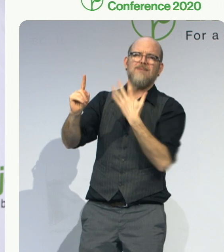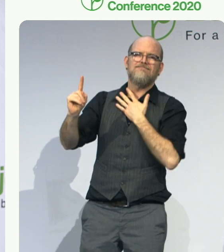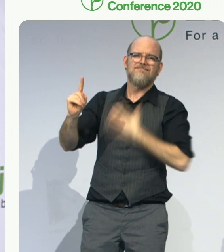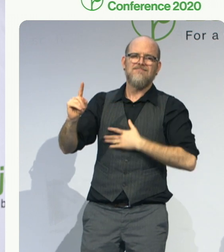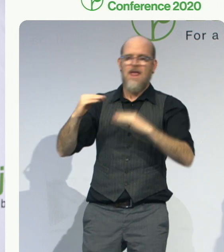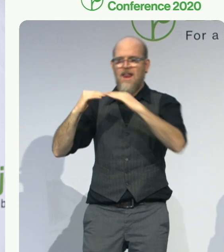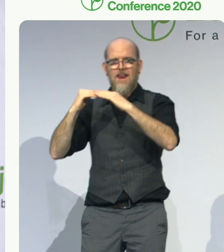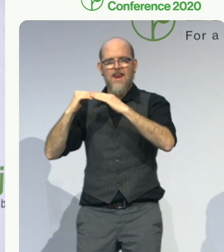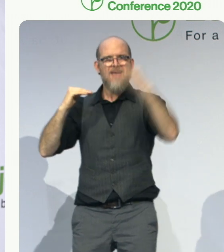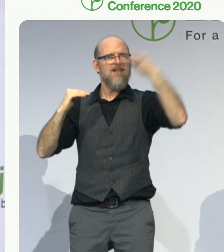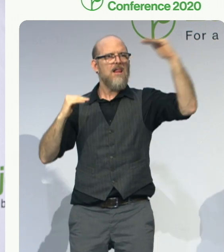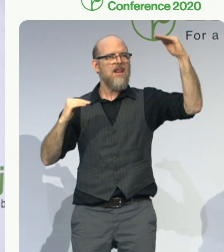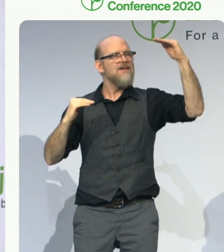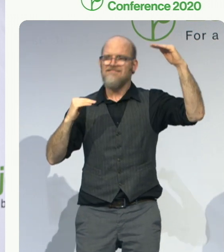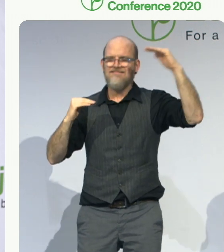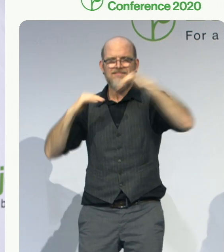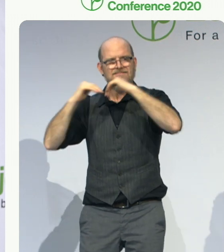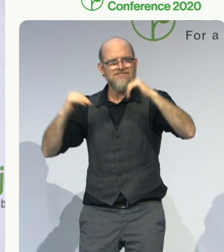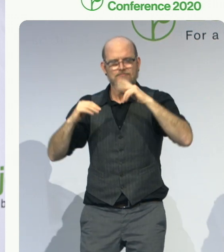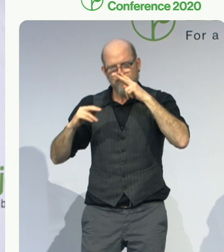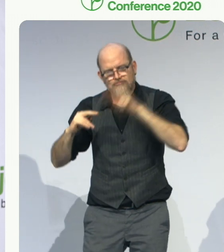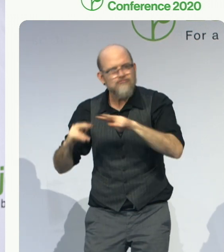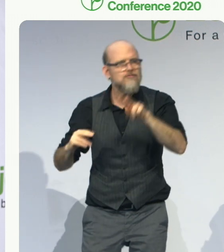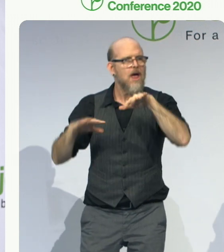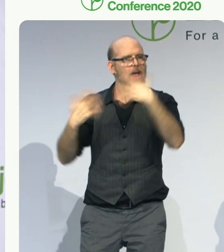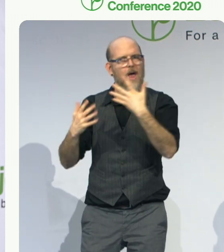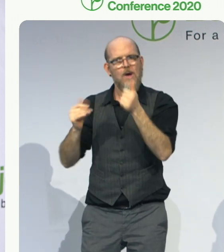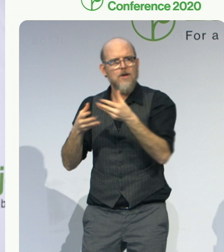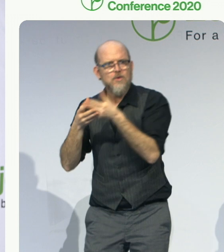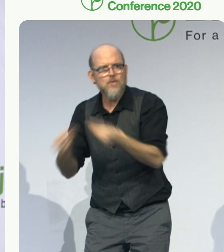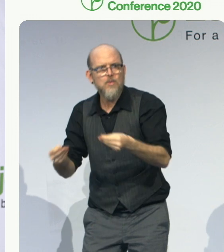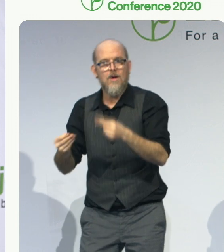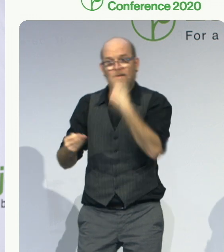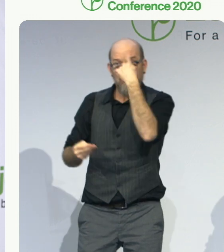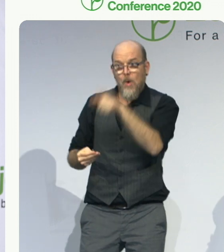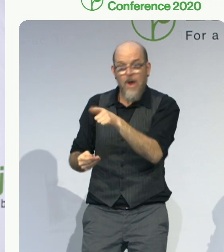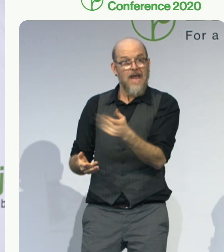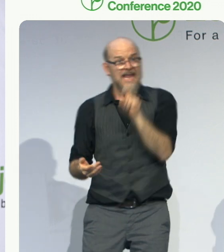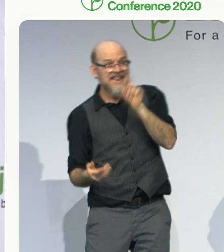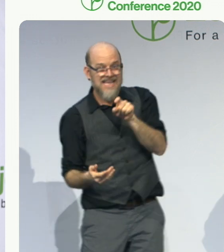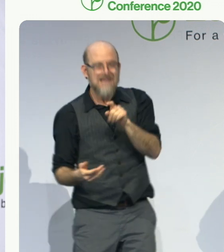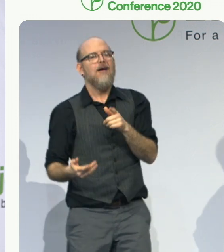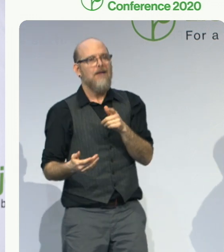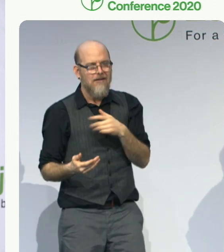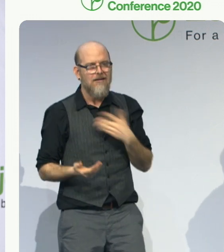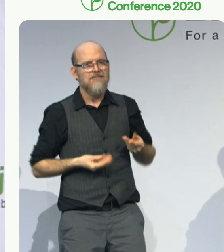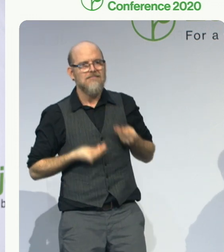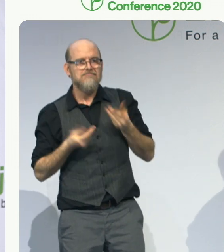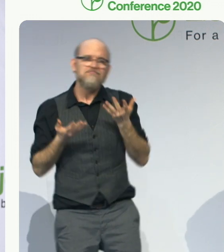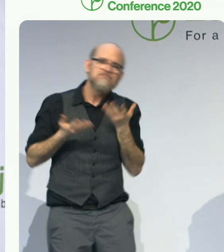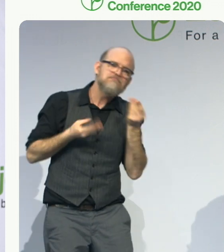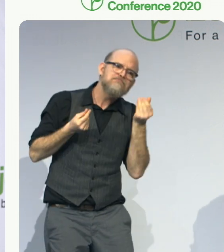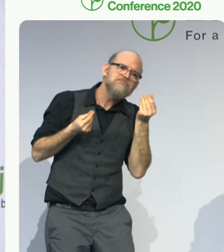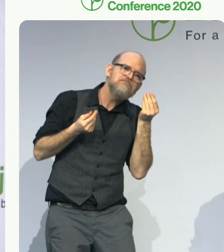the voices and experiences that will allow us to once and for all provide education for